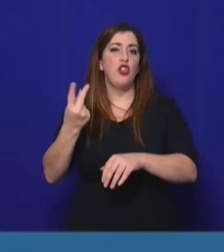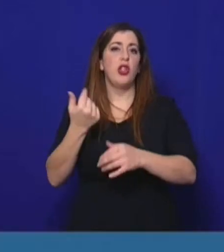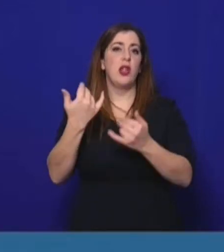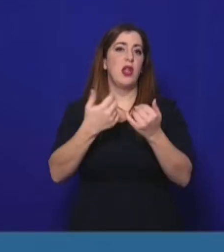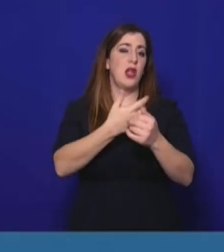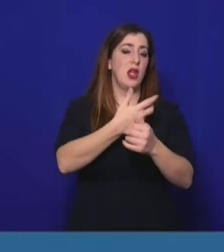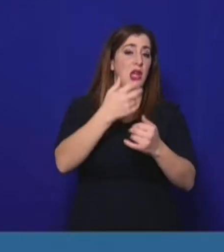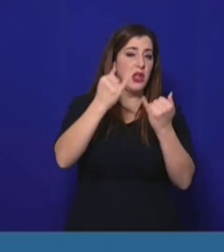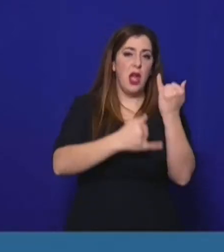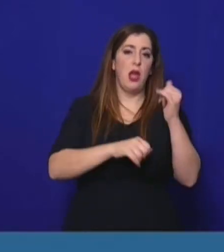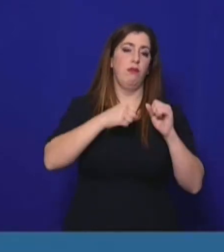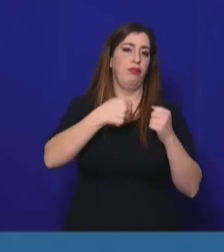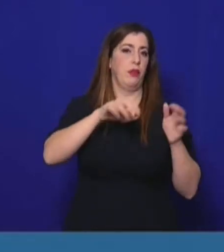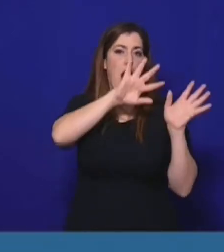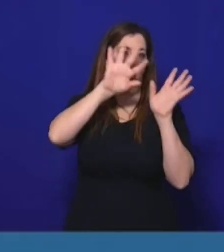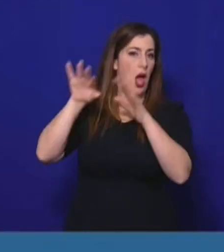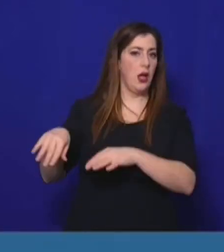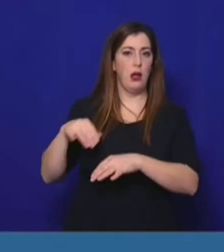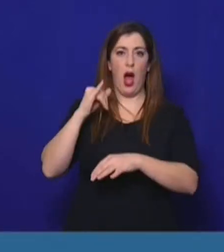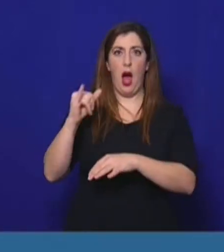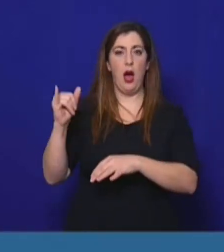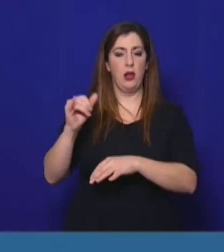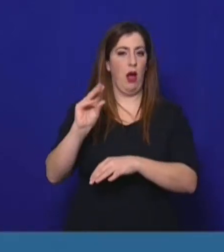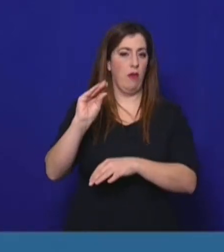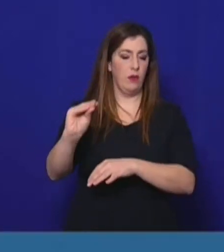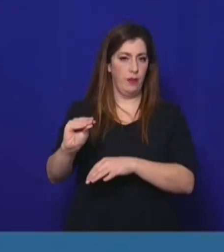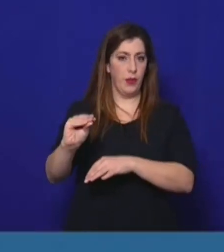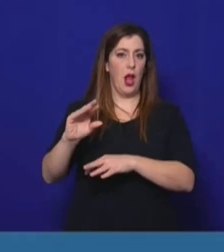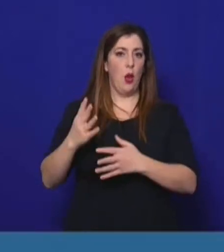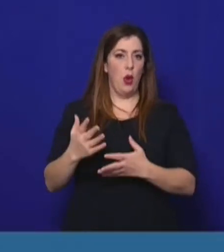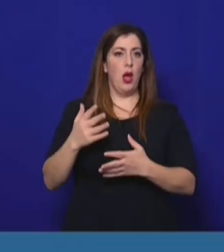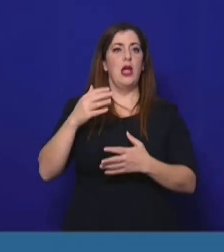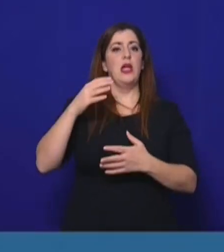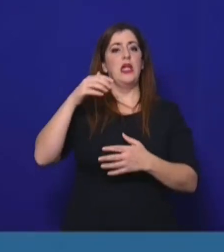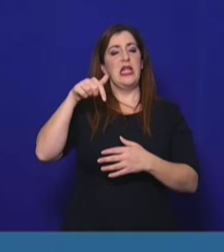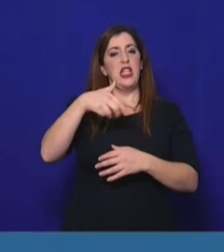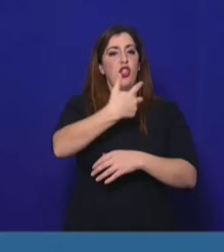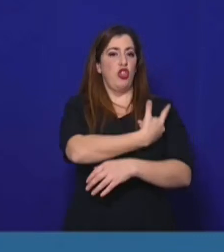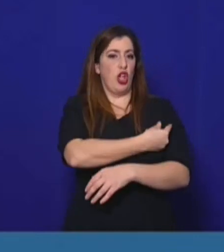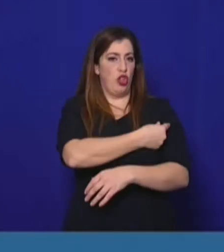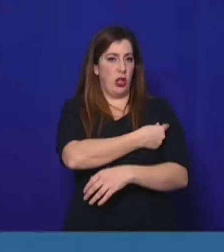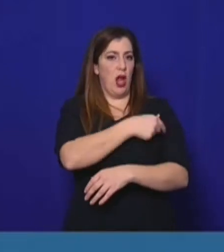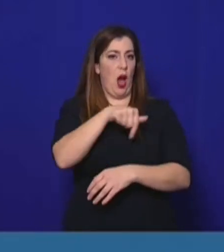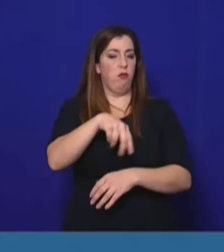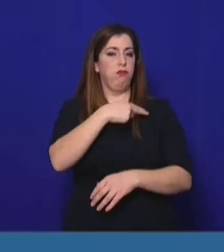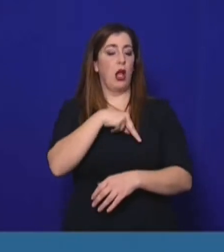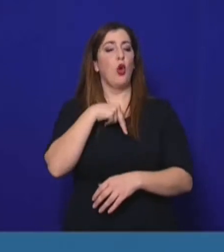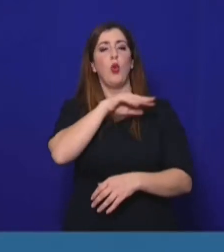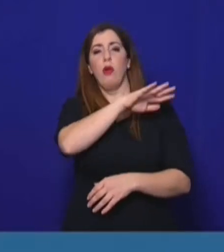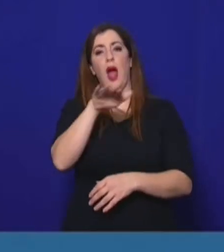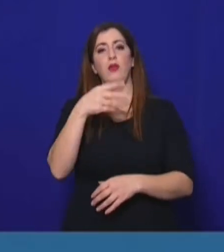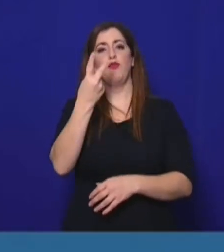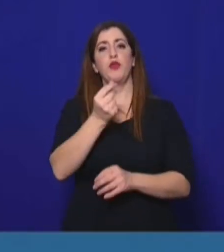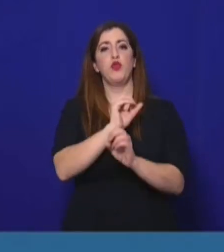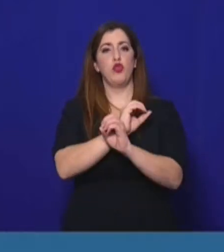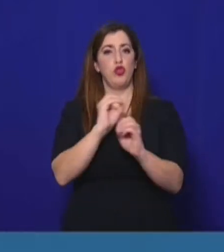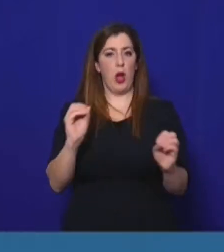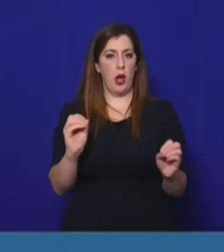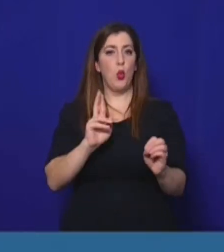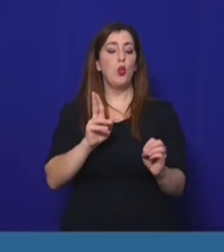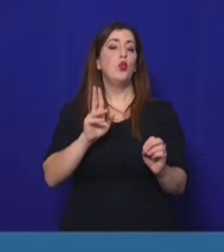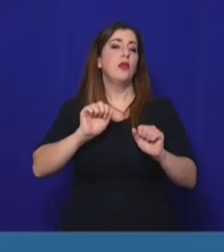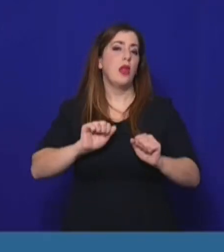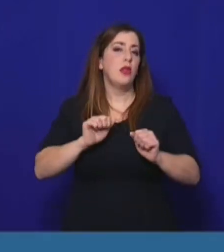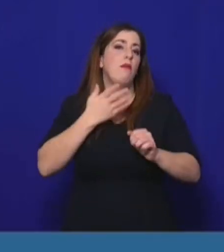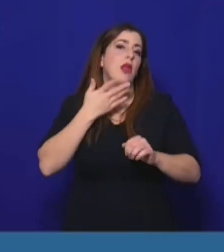jagħtik il-gvern. U din ħatoħodha inti kulħadd ħajoħodha b'xejn minn għandna. Fuq